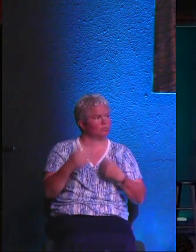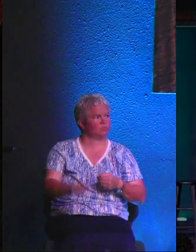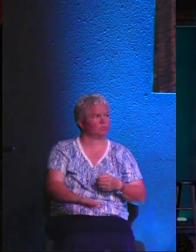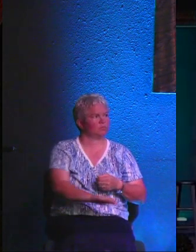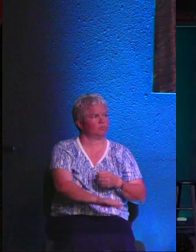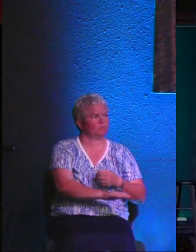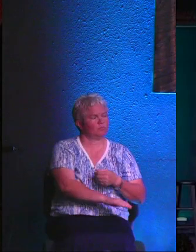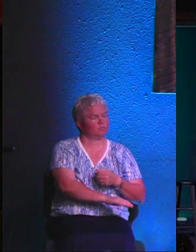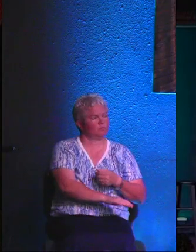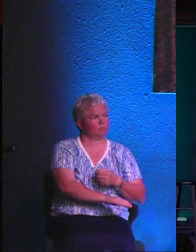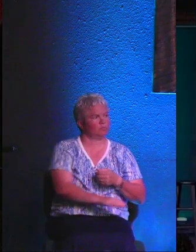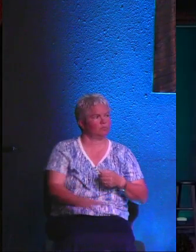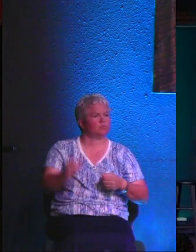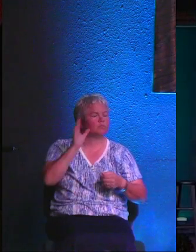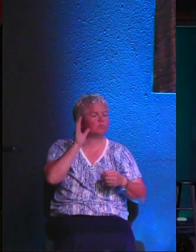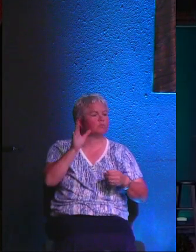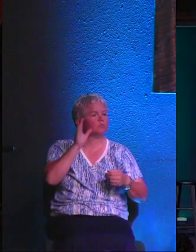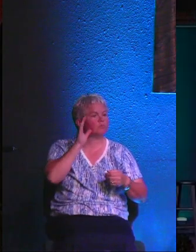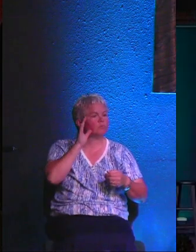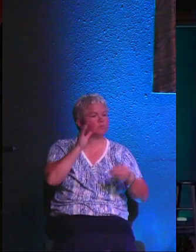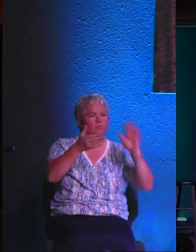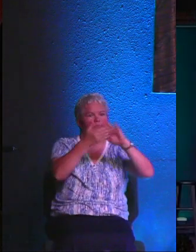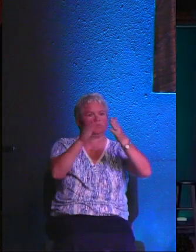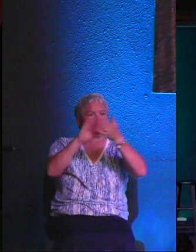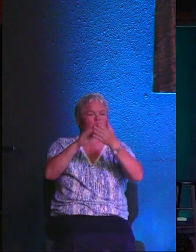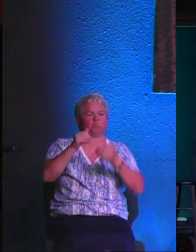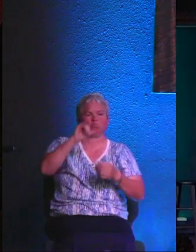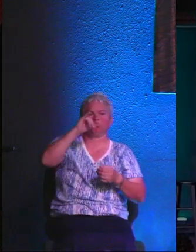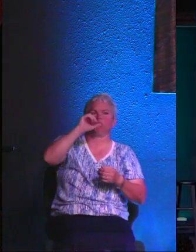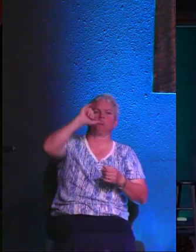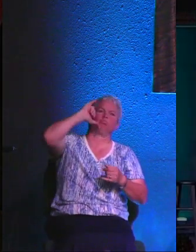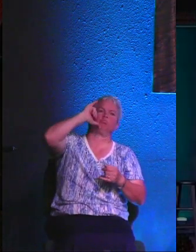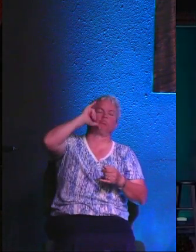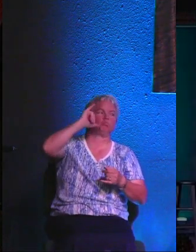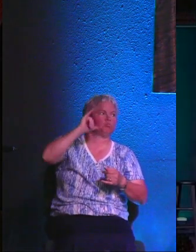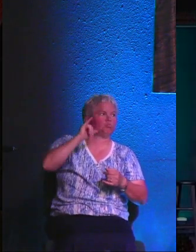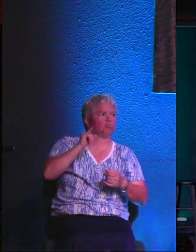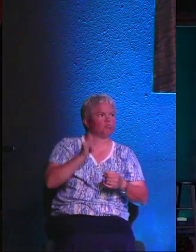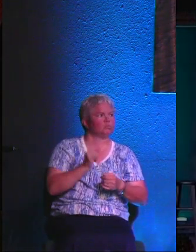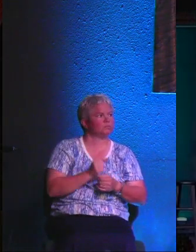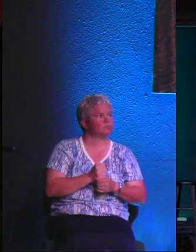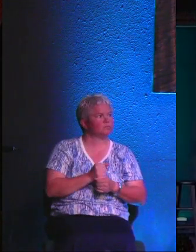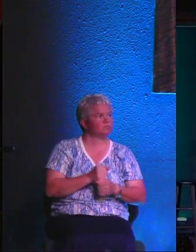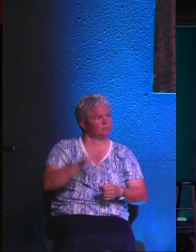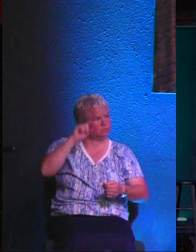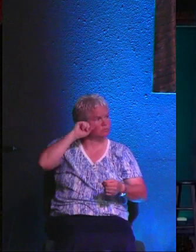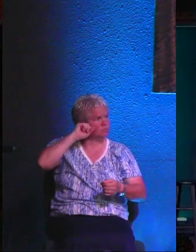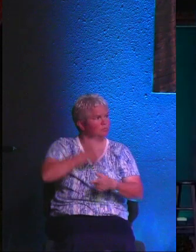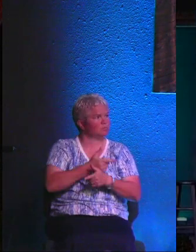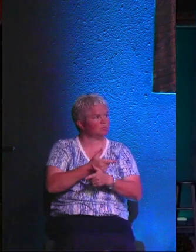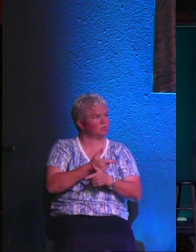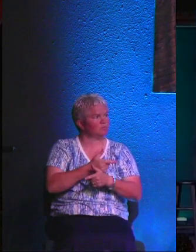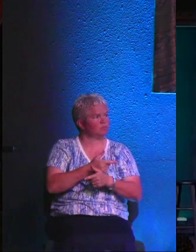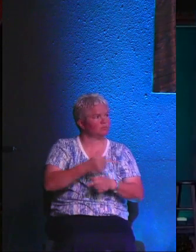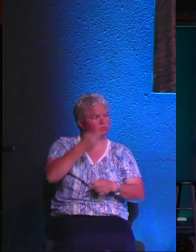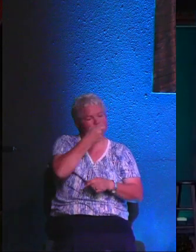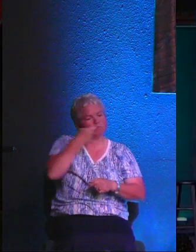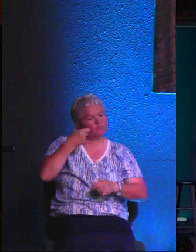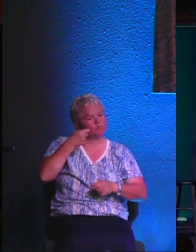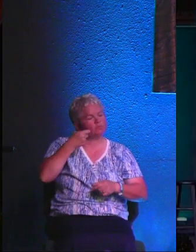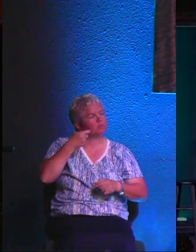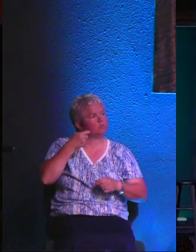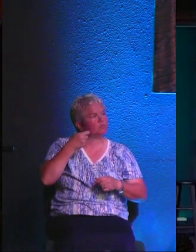their children. My mother was the town drunk. She was the alcoholic. My sister was the drug